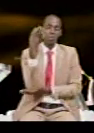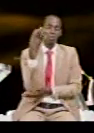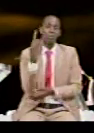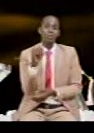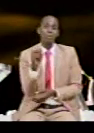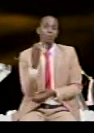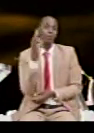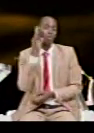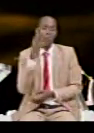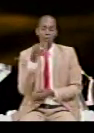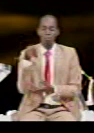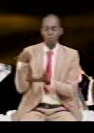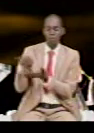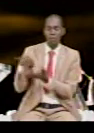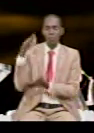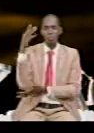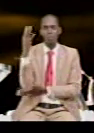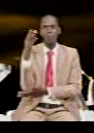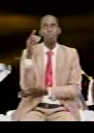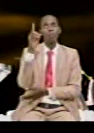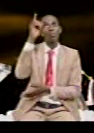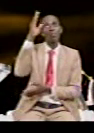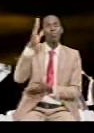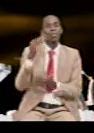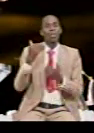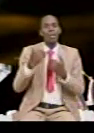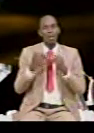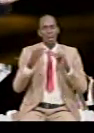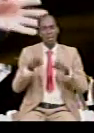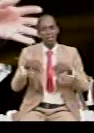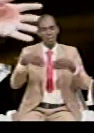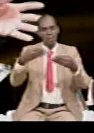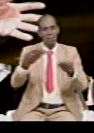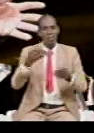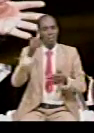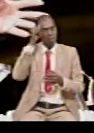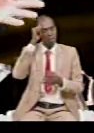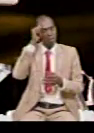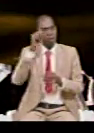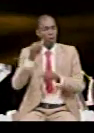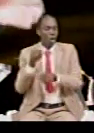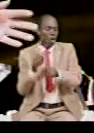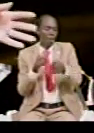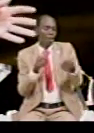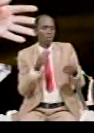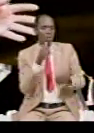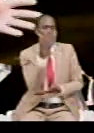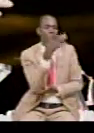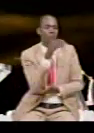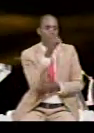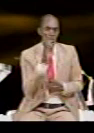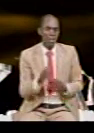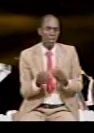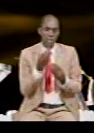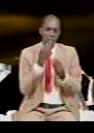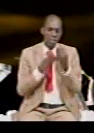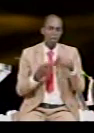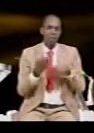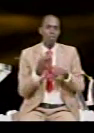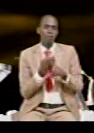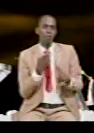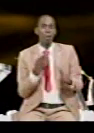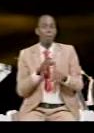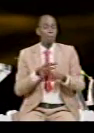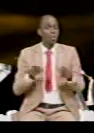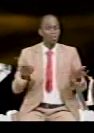tree, God has given him the provisions of other trees he could eat of, but don't